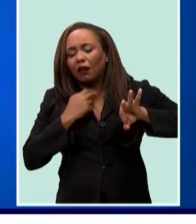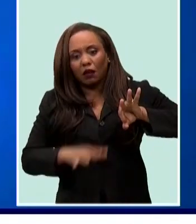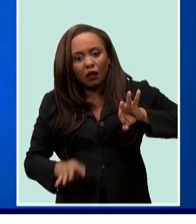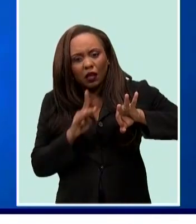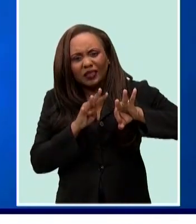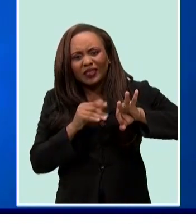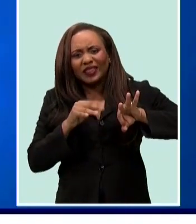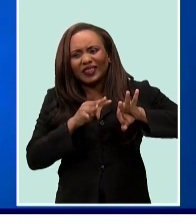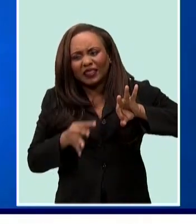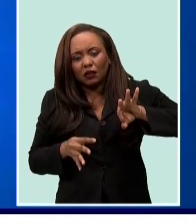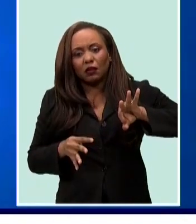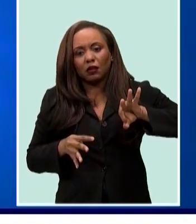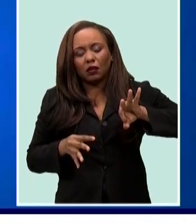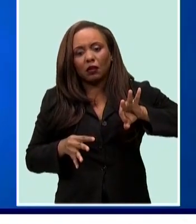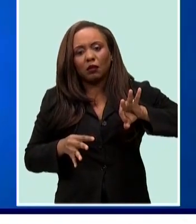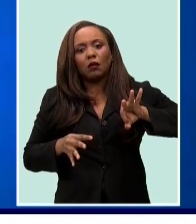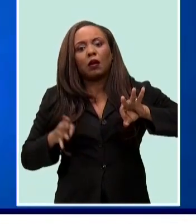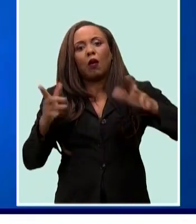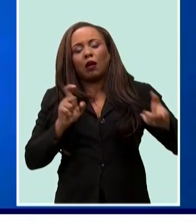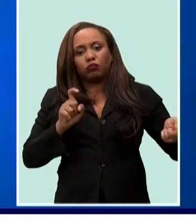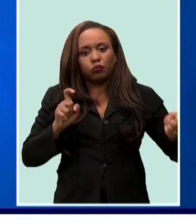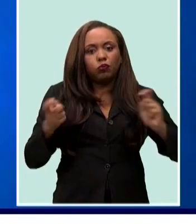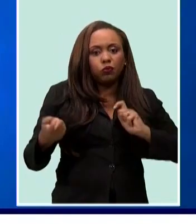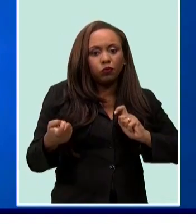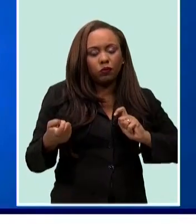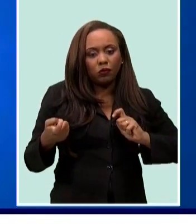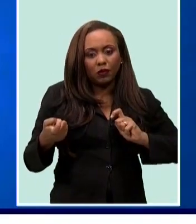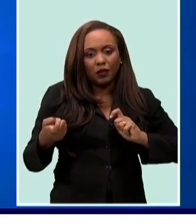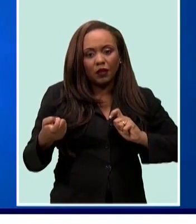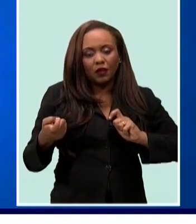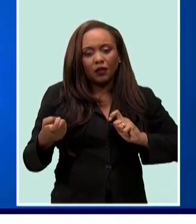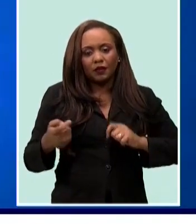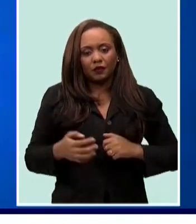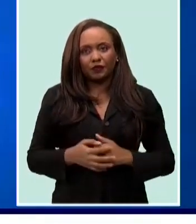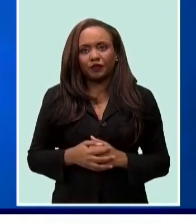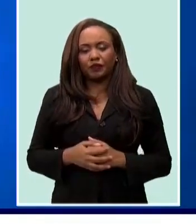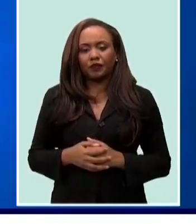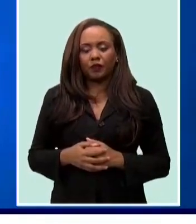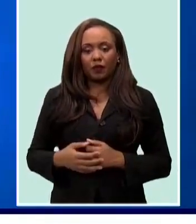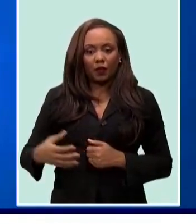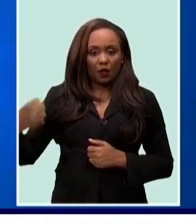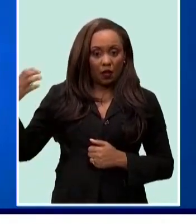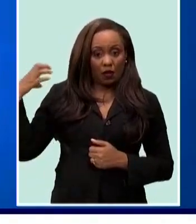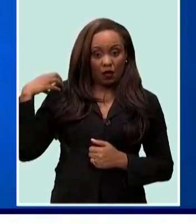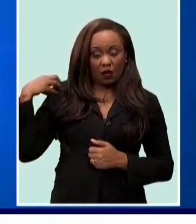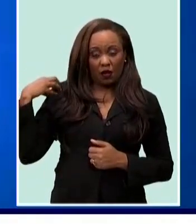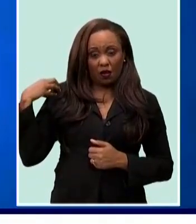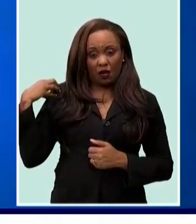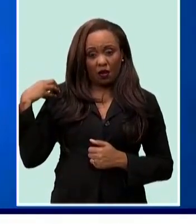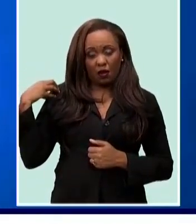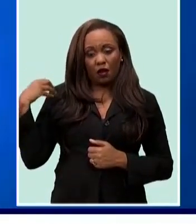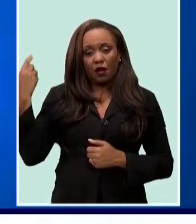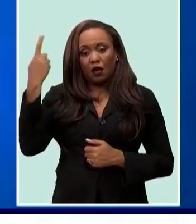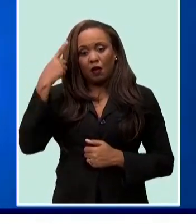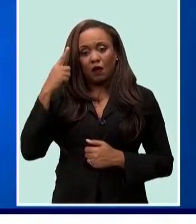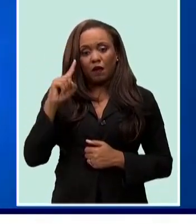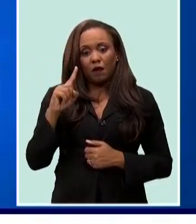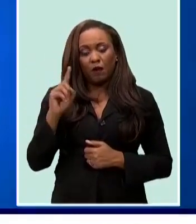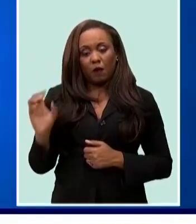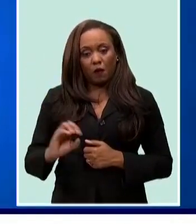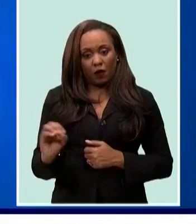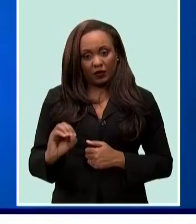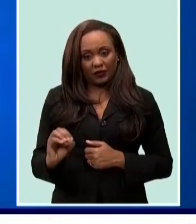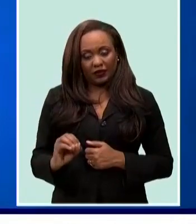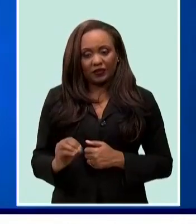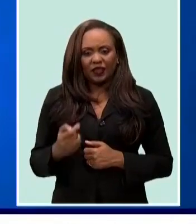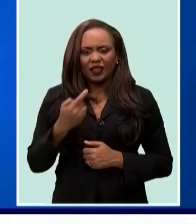these even in the first phase of the program. Chairperson of the Oistins Fisherfolk, Linda Harris, says the cleanup was